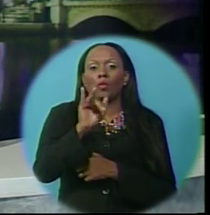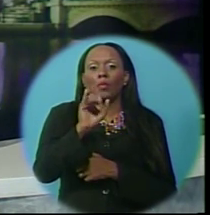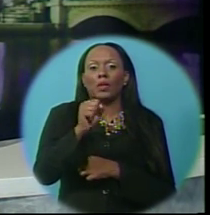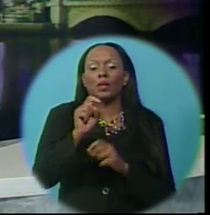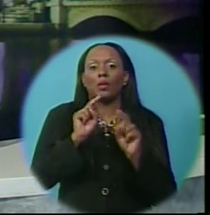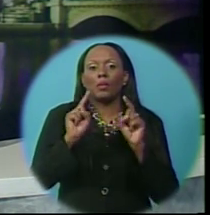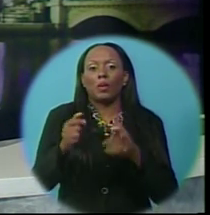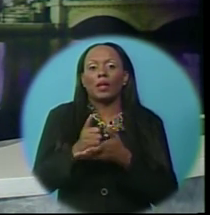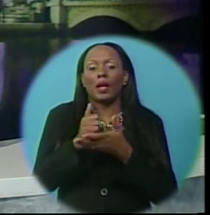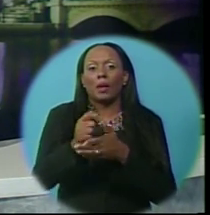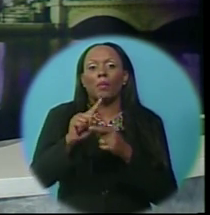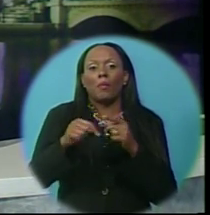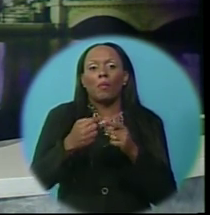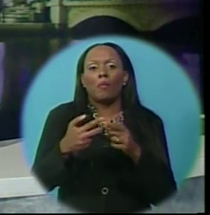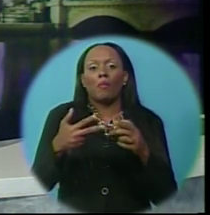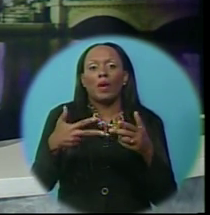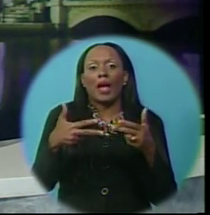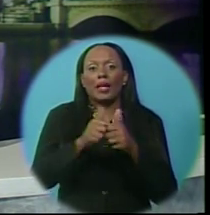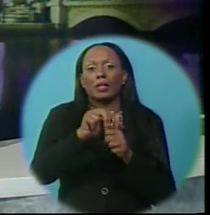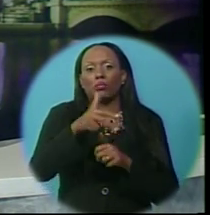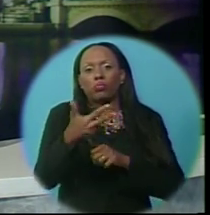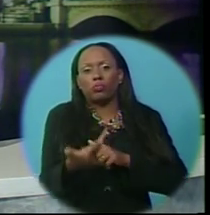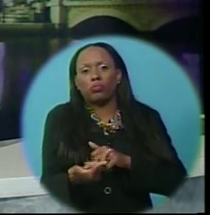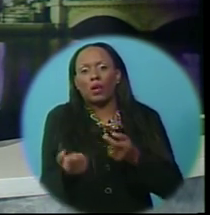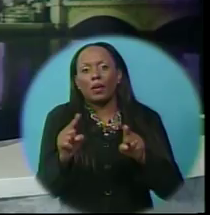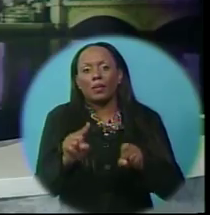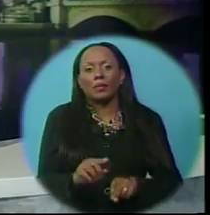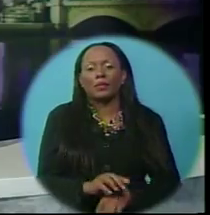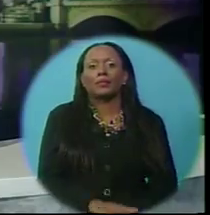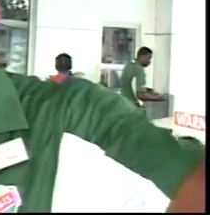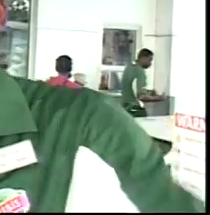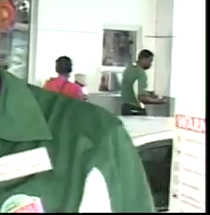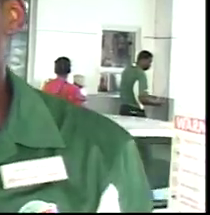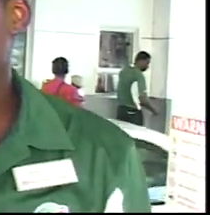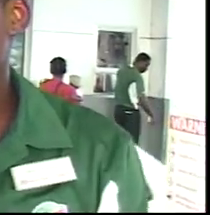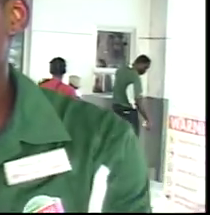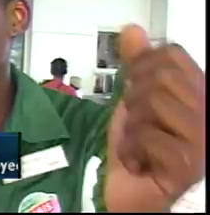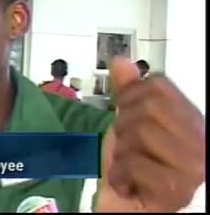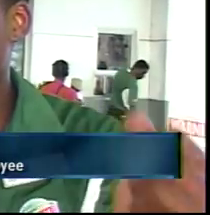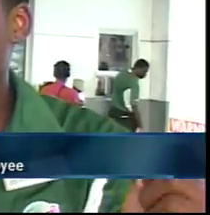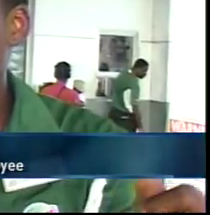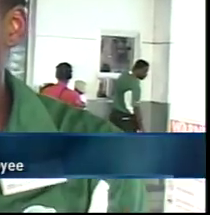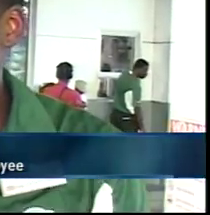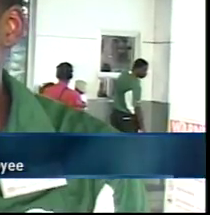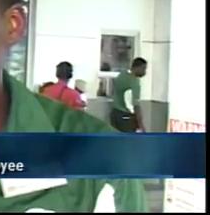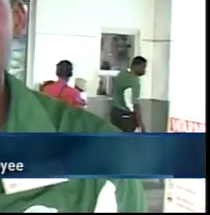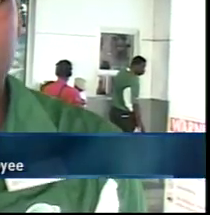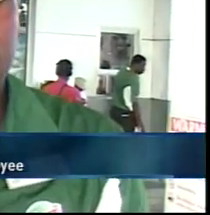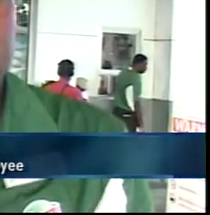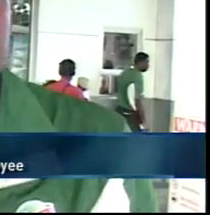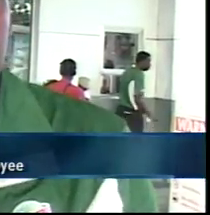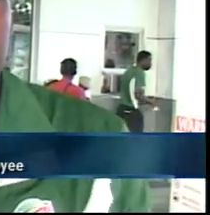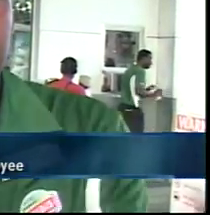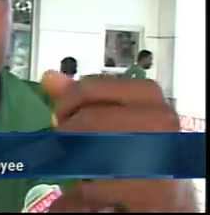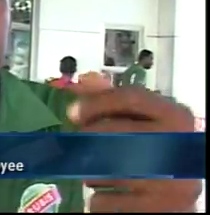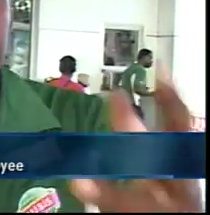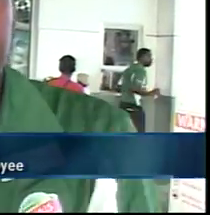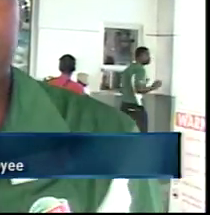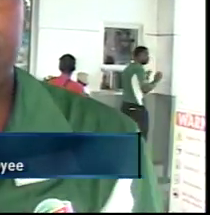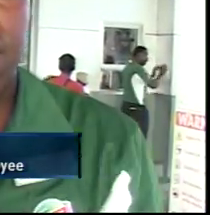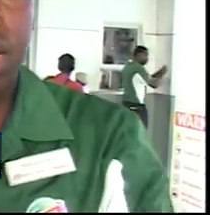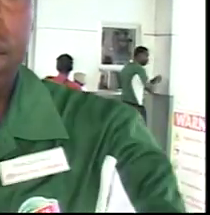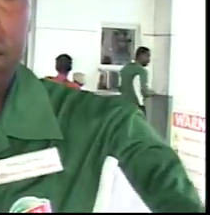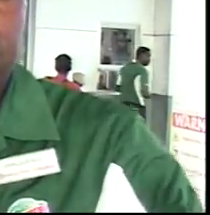Stout, went to render assistance after the accident occurred. We ran across to help her lift the van off the lady. So we will lift it